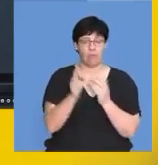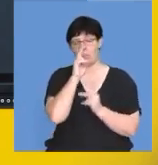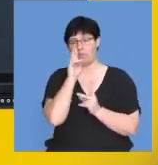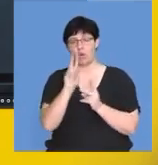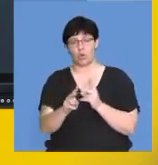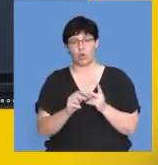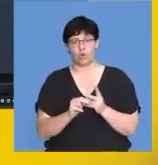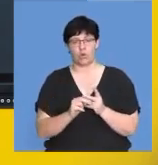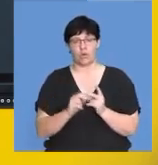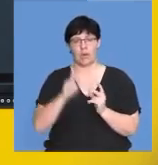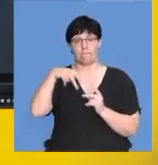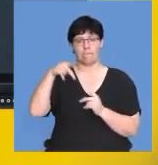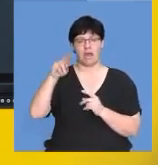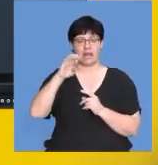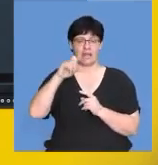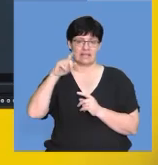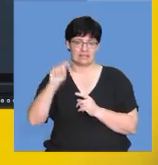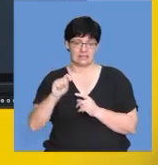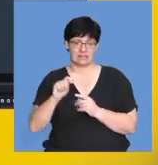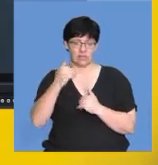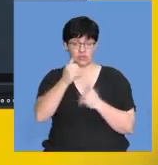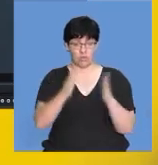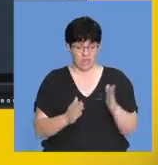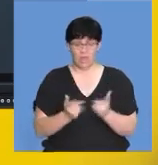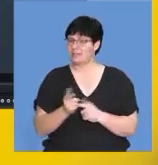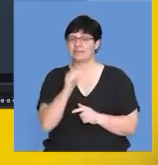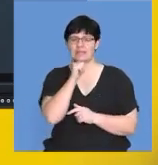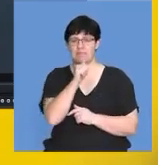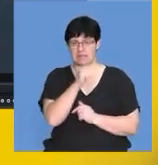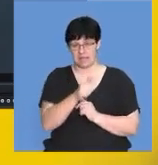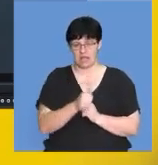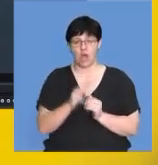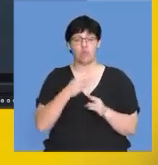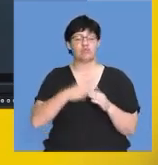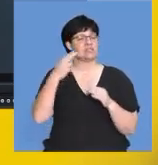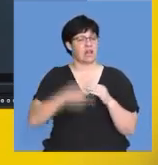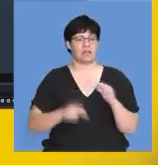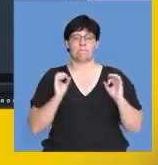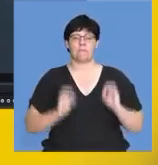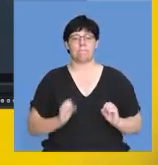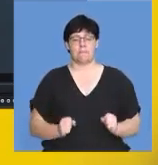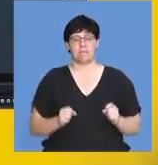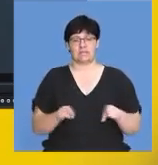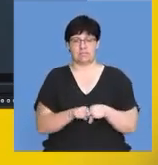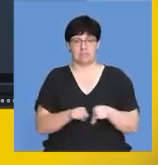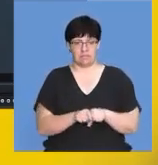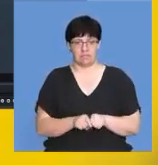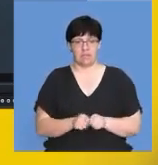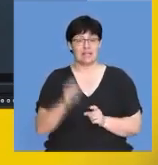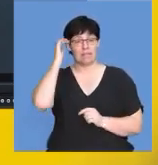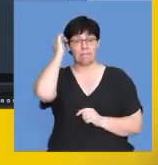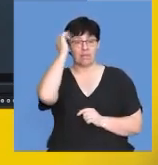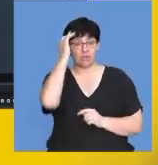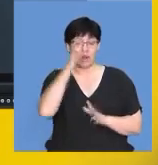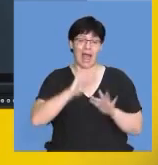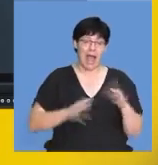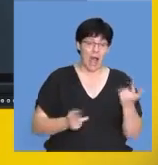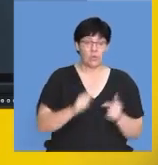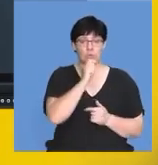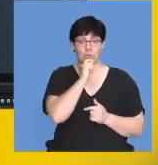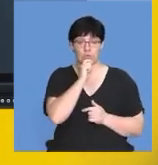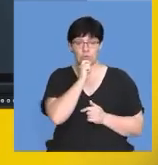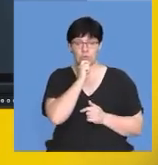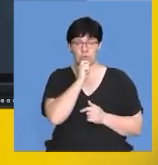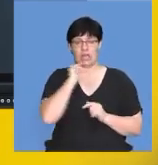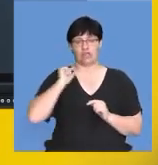at using Punnett squares. It really doesn't matter. The results are the same. It's the methodology of using a genetic